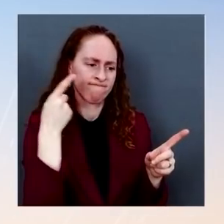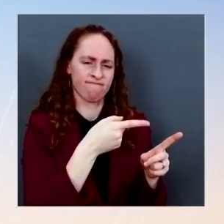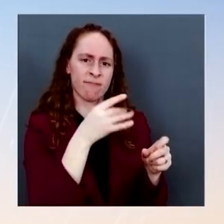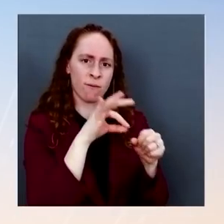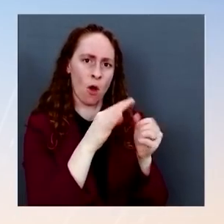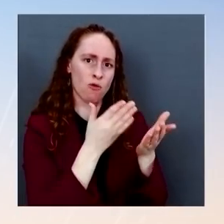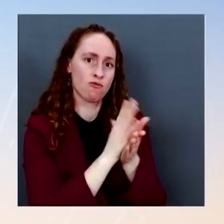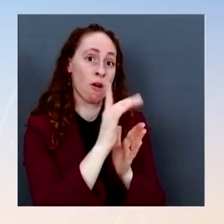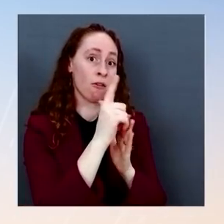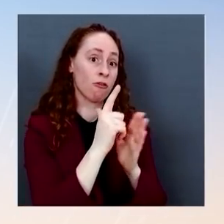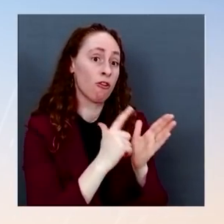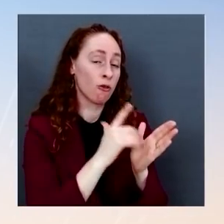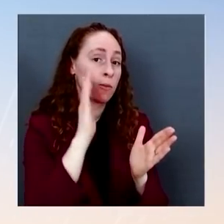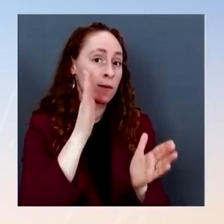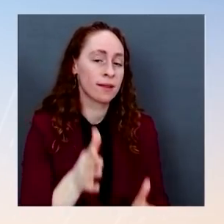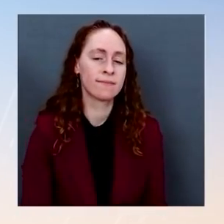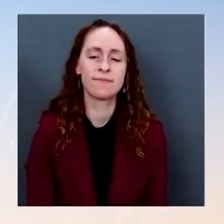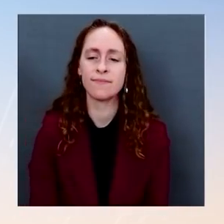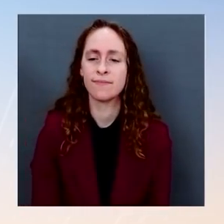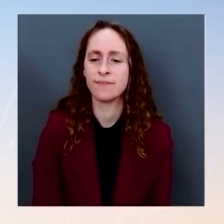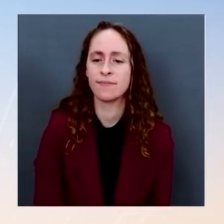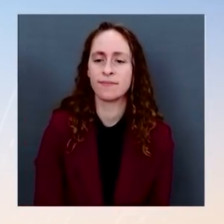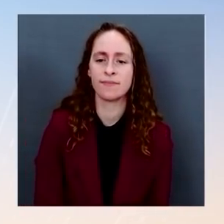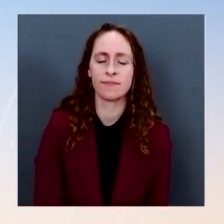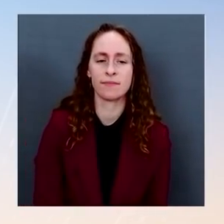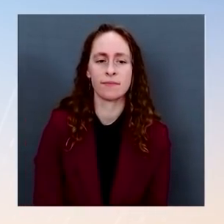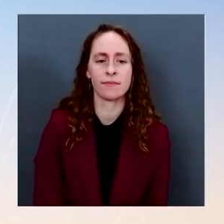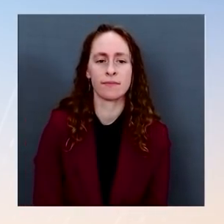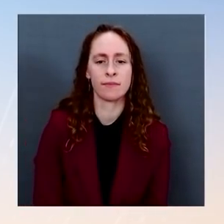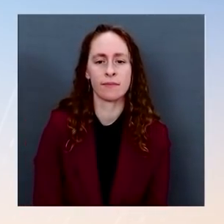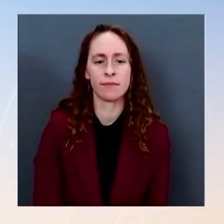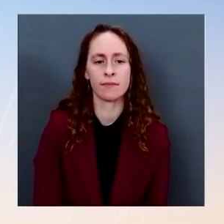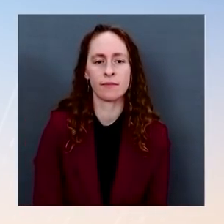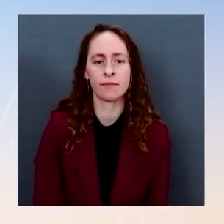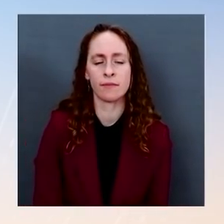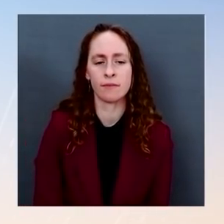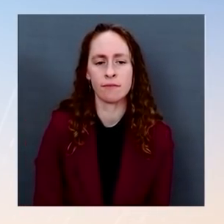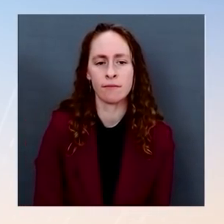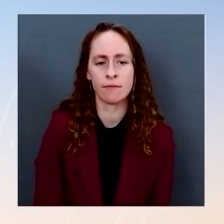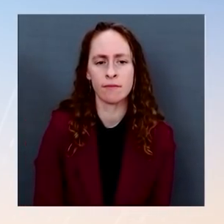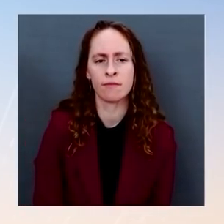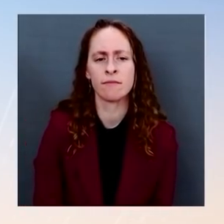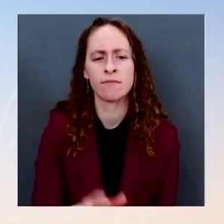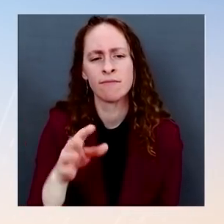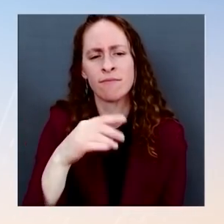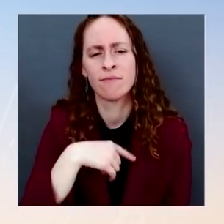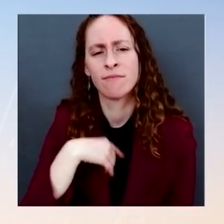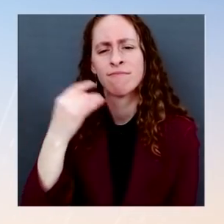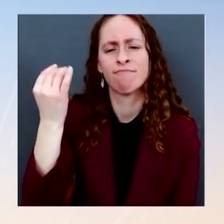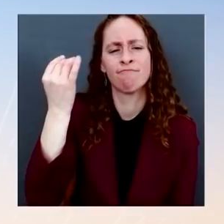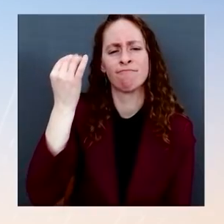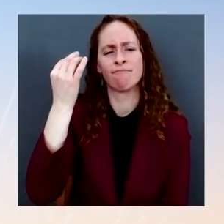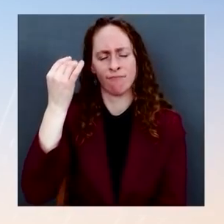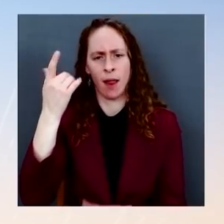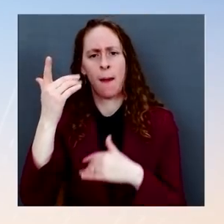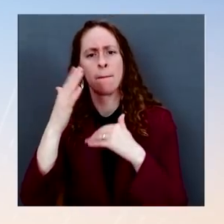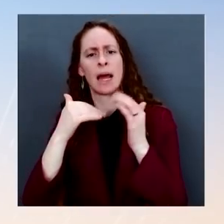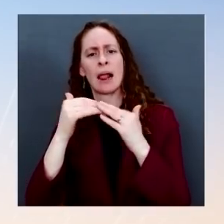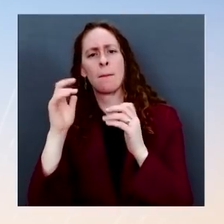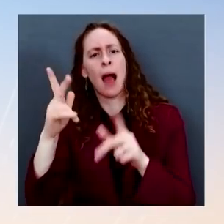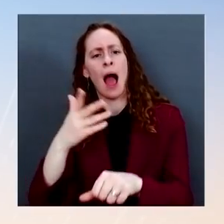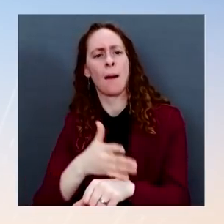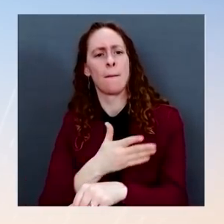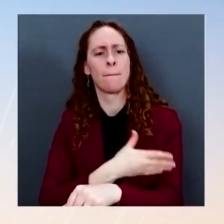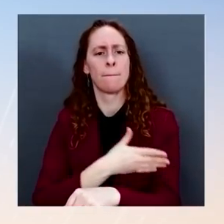think that he can achieve the goals that he set out to reach by 2030 without legislation? And as a result of